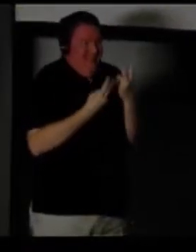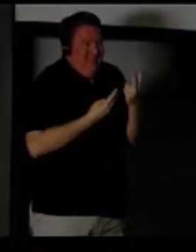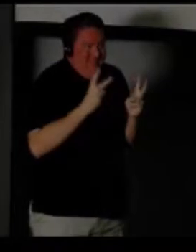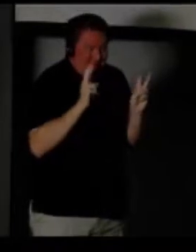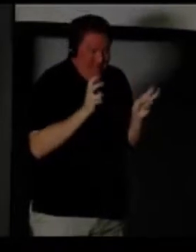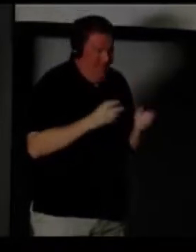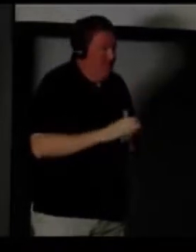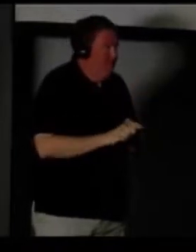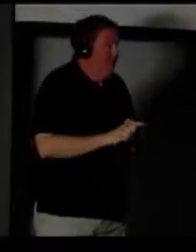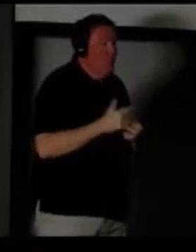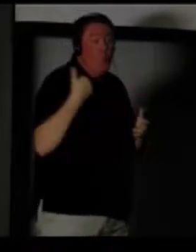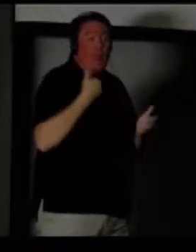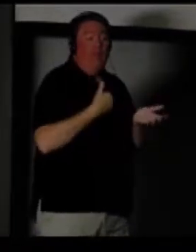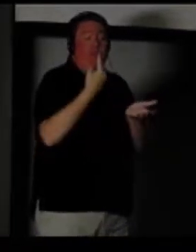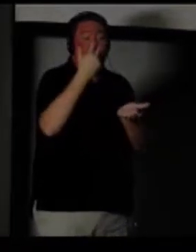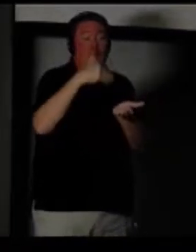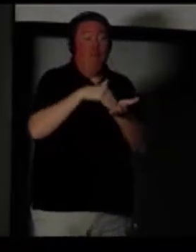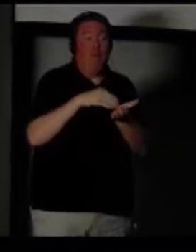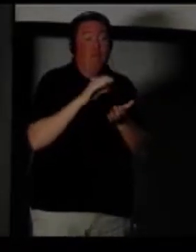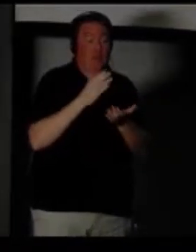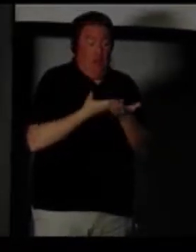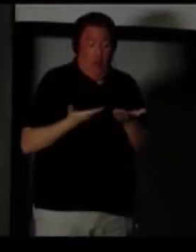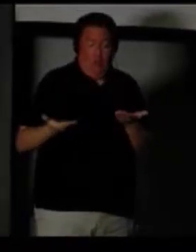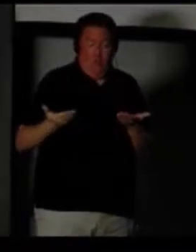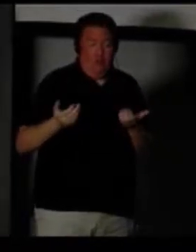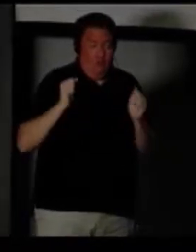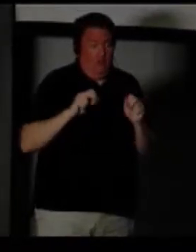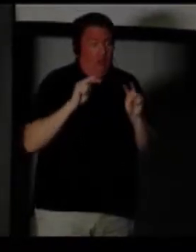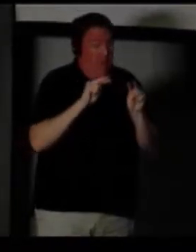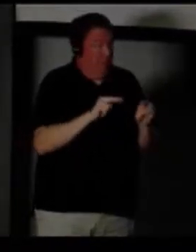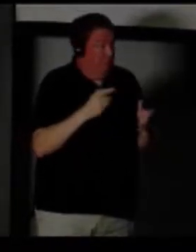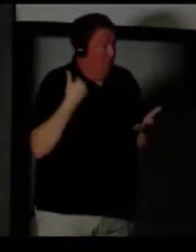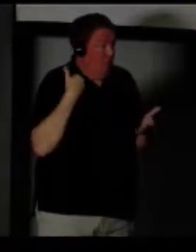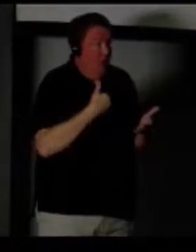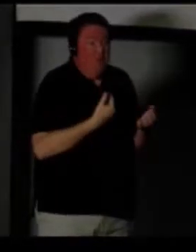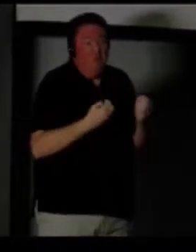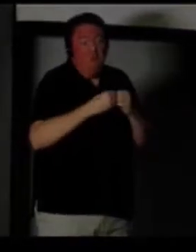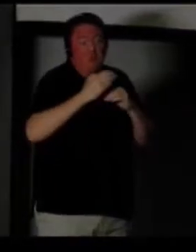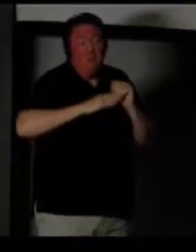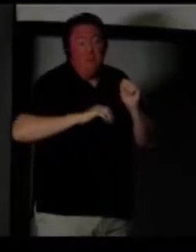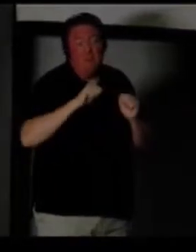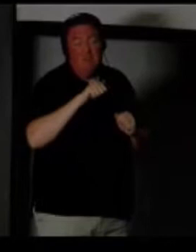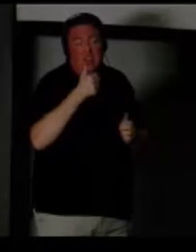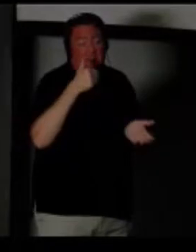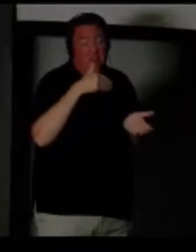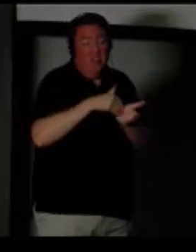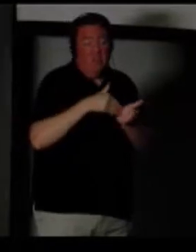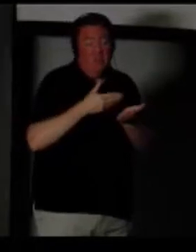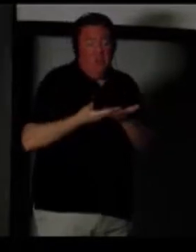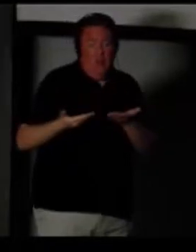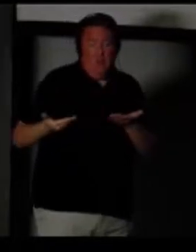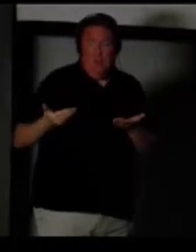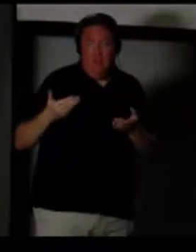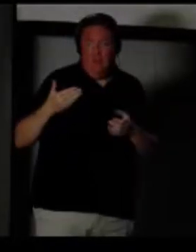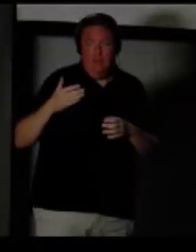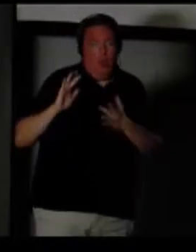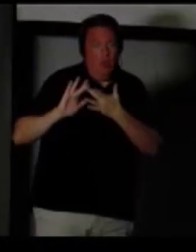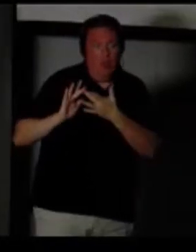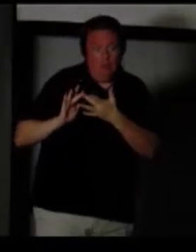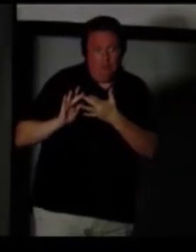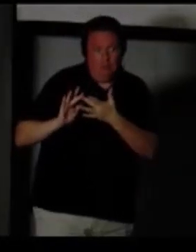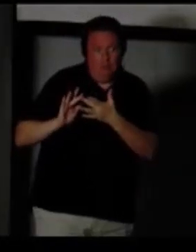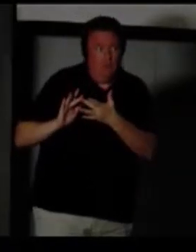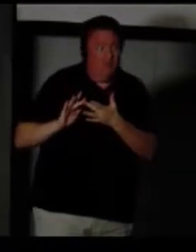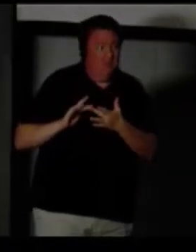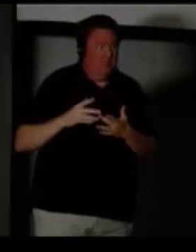view. Digitization greatly expands our reach. We have more than 10,000 objects online to the public now. That may